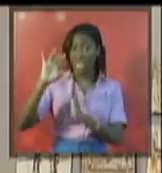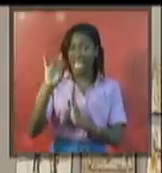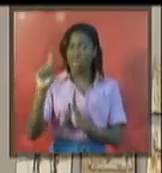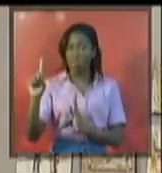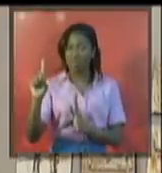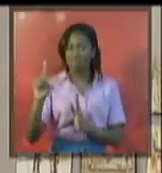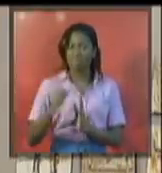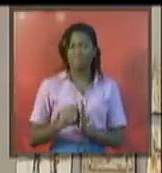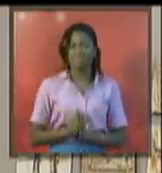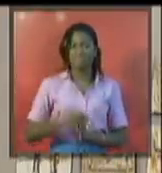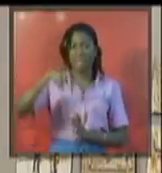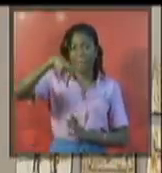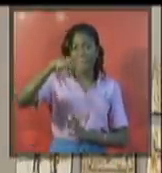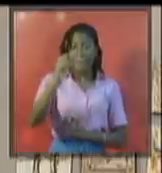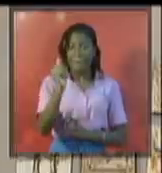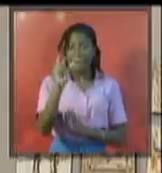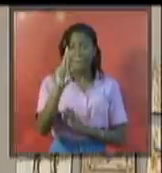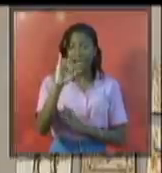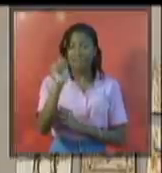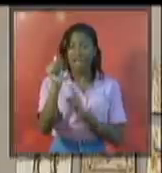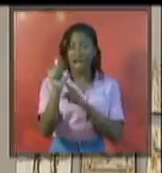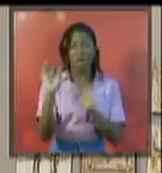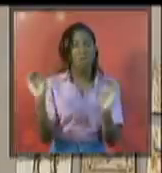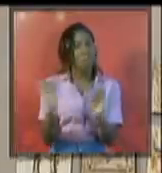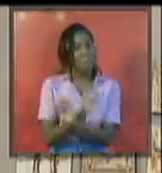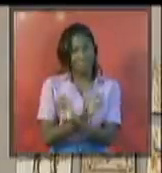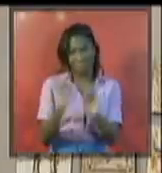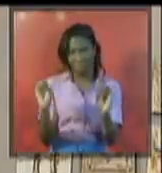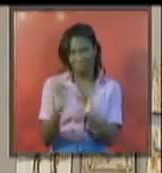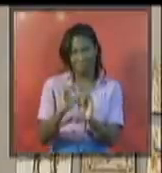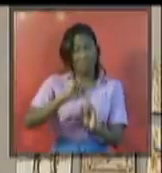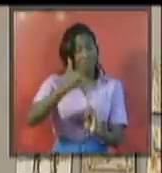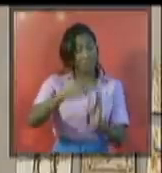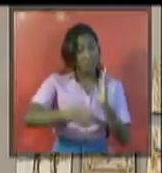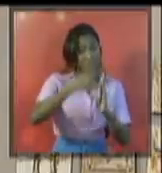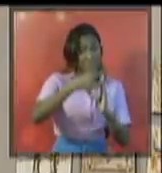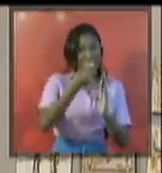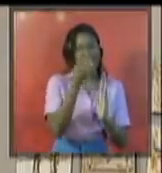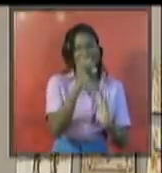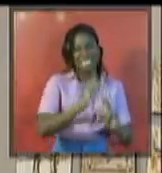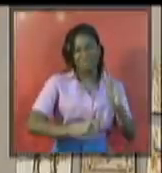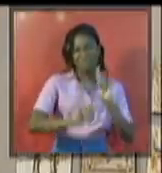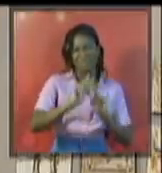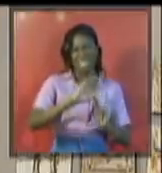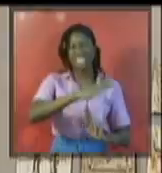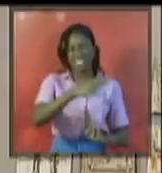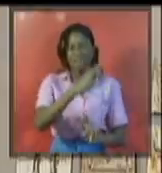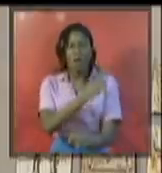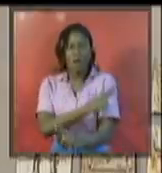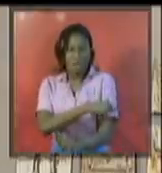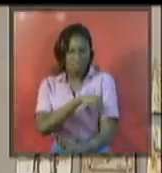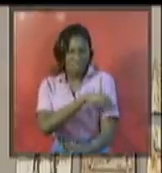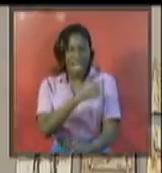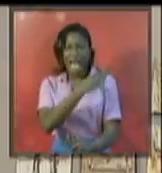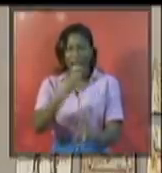one, and at the Regent Star, 32 persons. I'd just like to mention that at the hospitals, across the